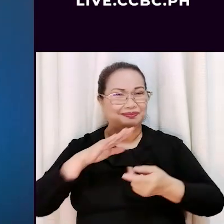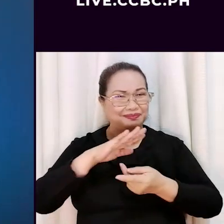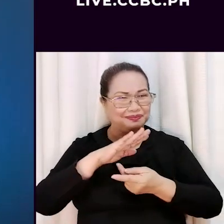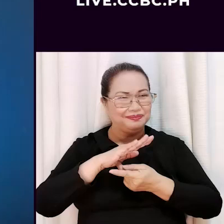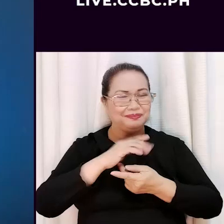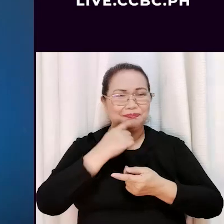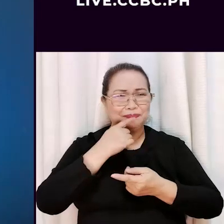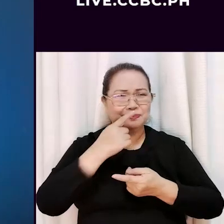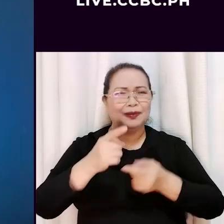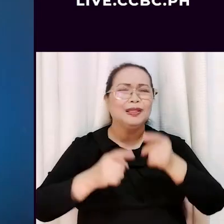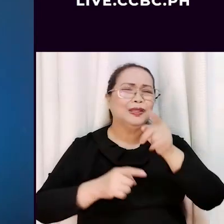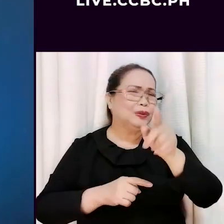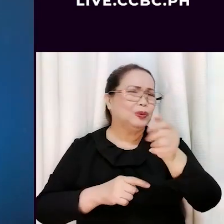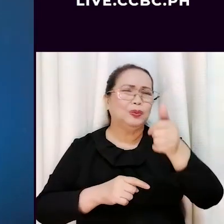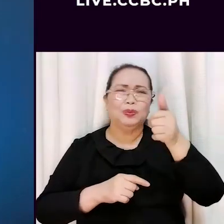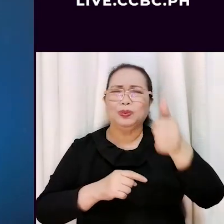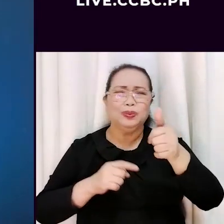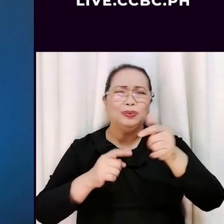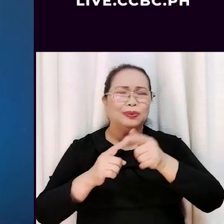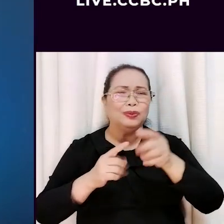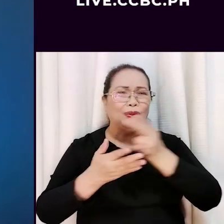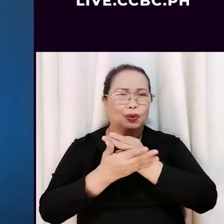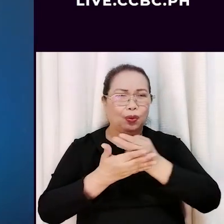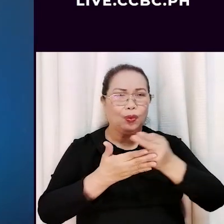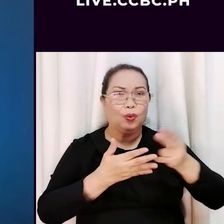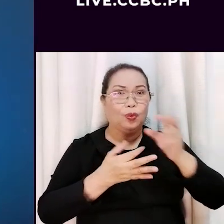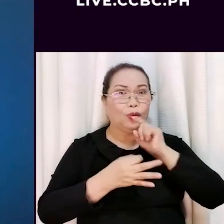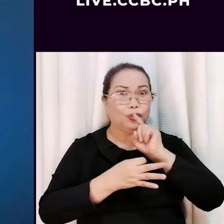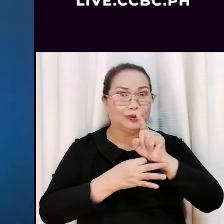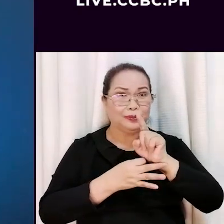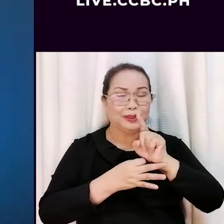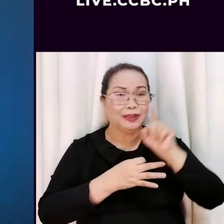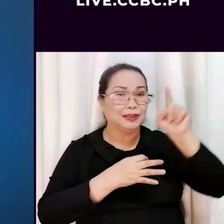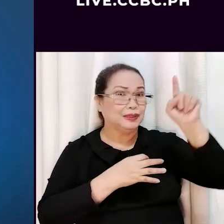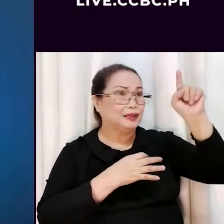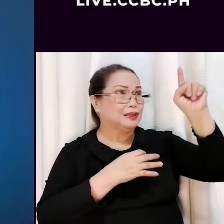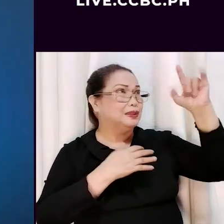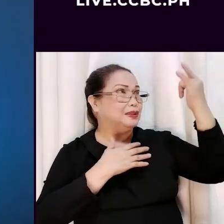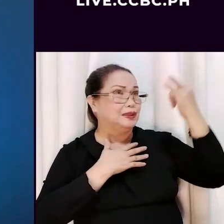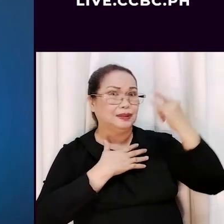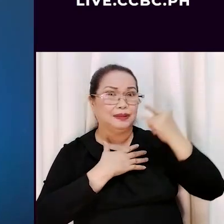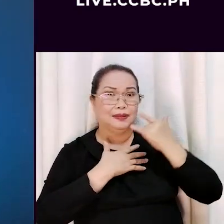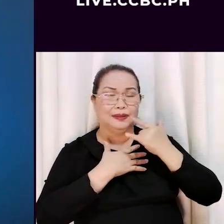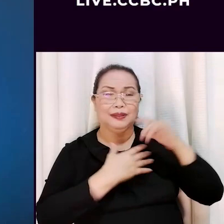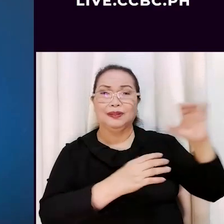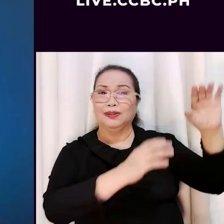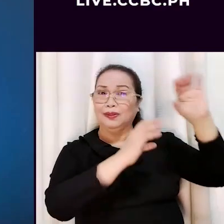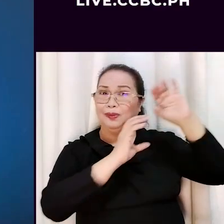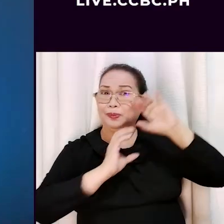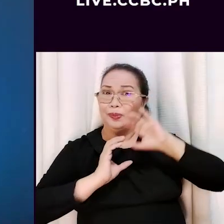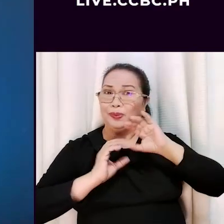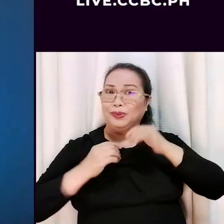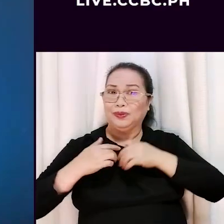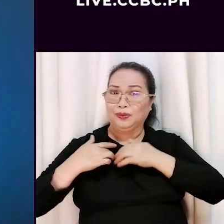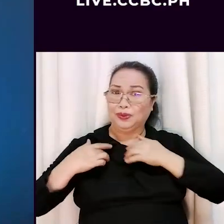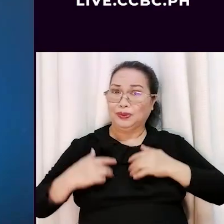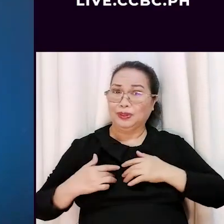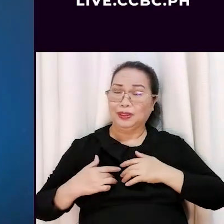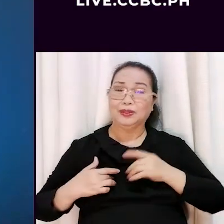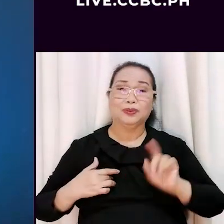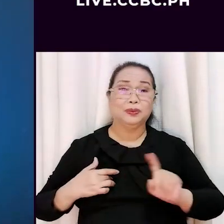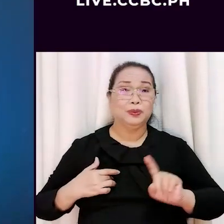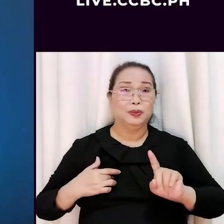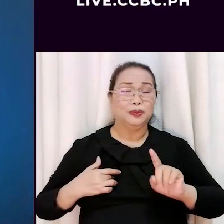us, because the Holy Spirit, by His love, was poured into our hearts, then